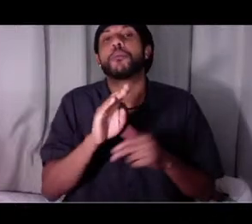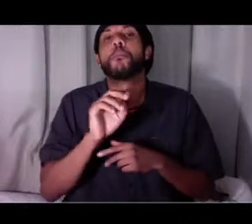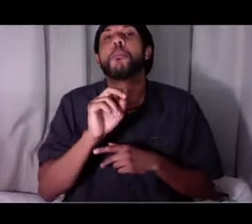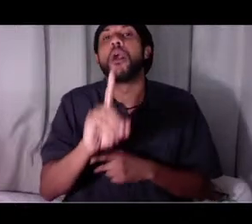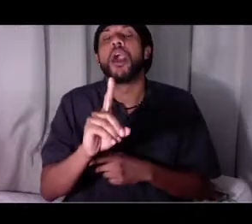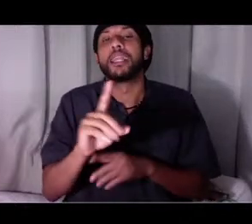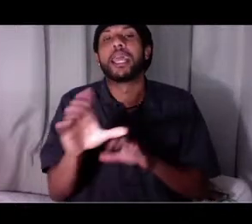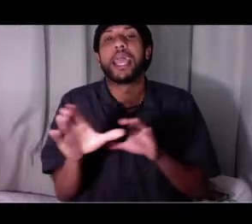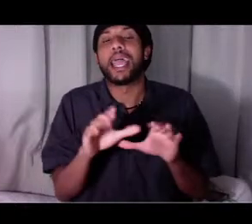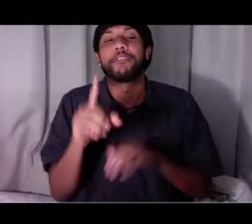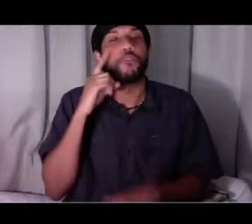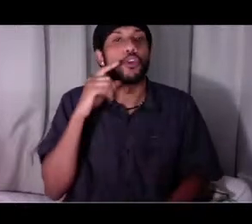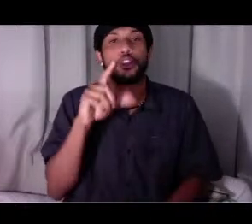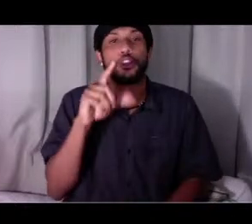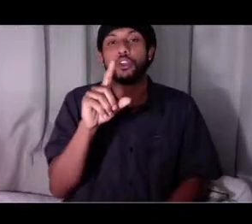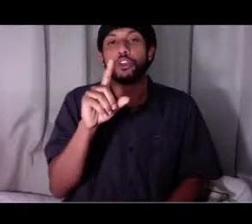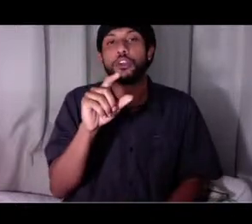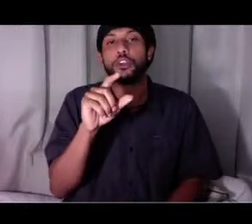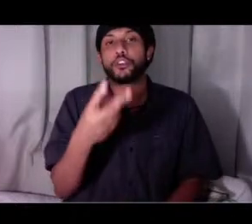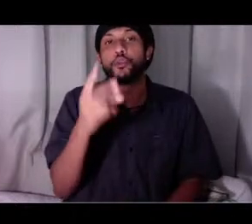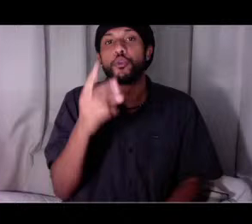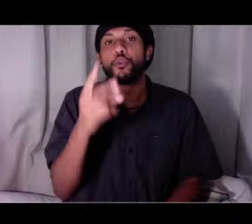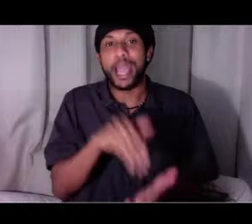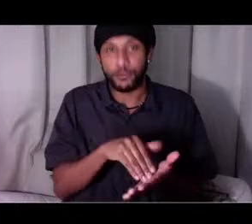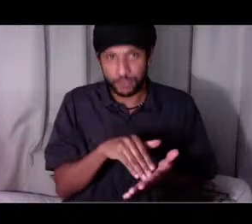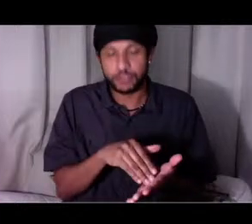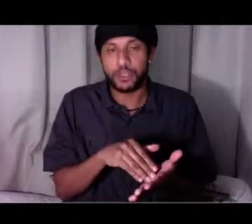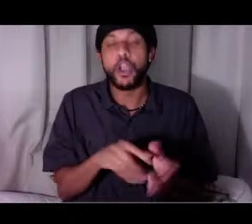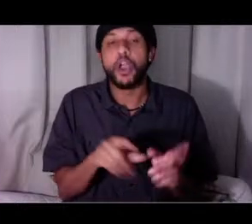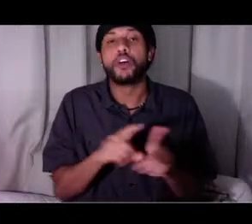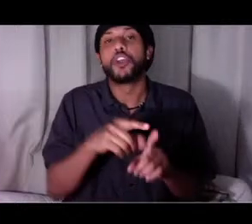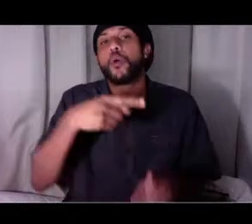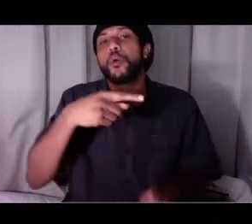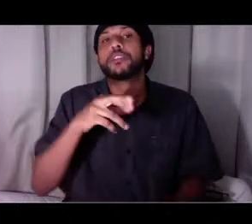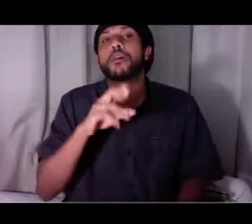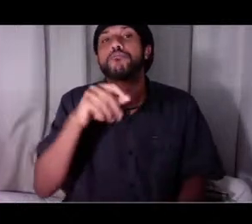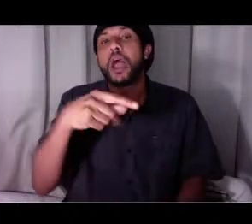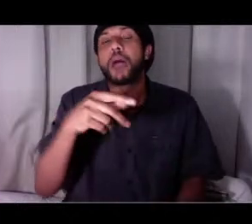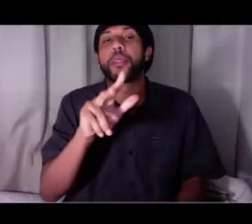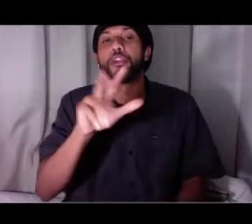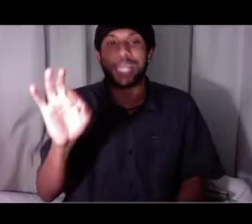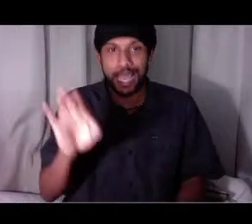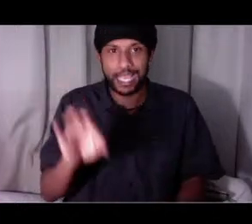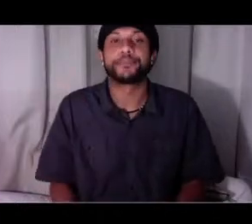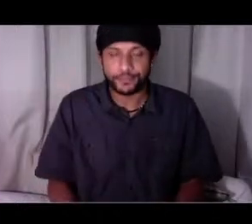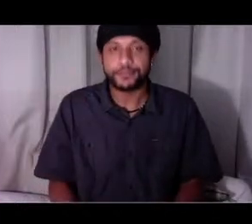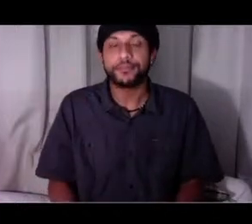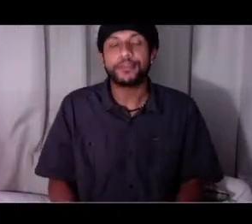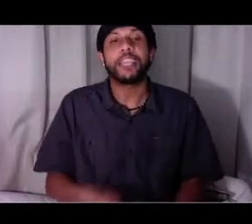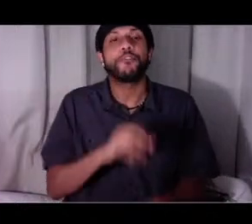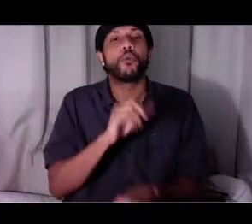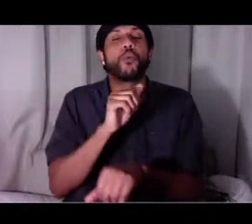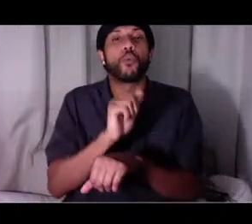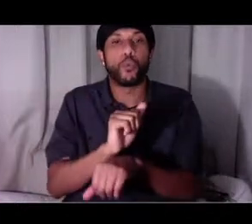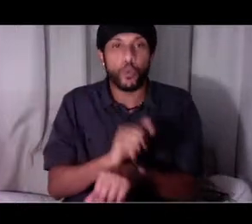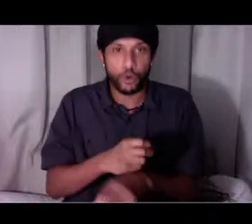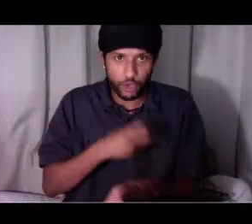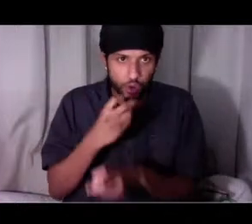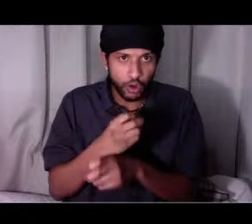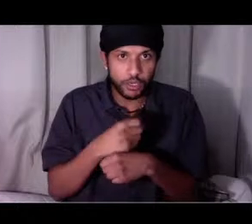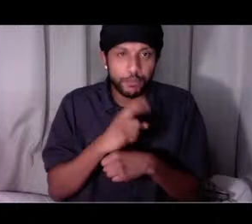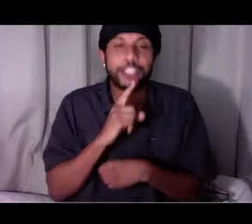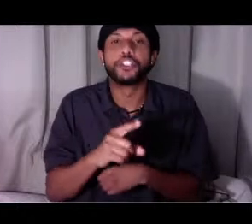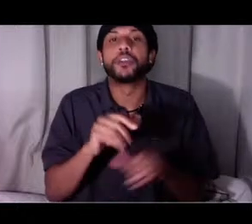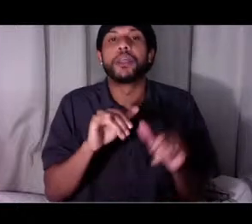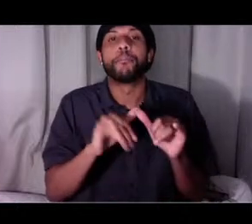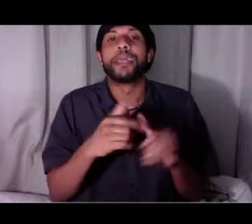of 2000 also known as Proposition 39 the committee has worked hard to ensure that the measured